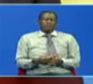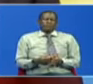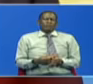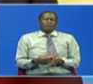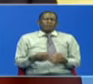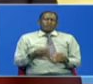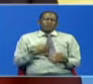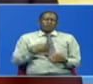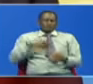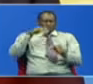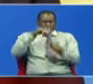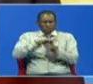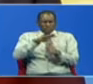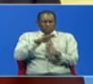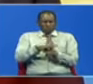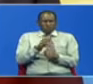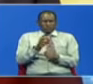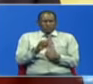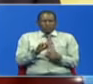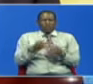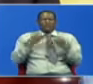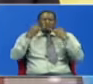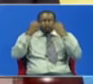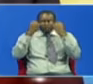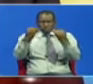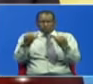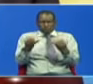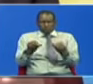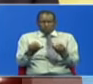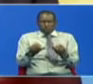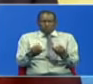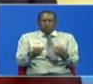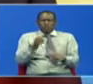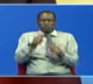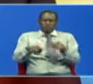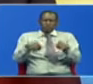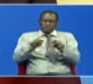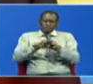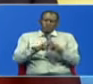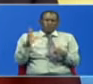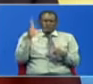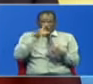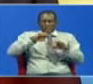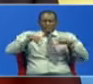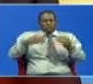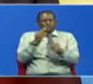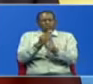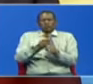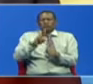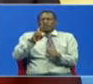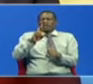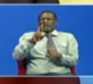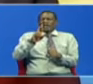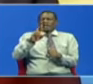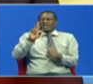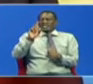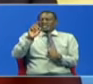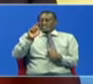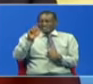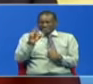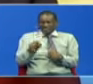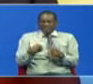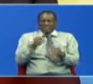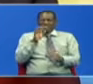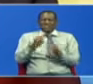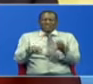There's a lot of information that is still lacking in terms of the use of RDTs. When that